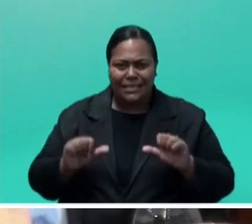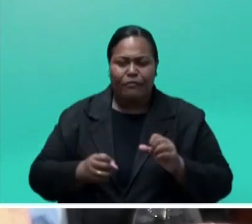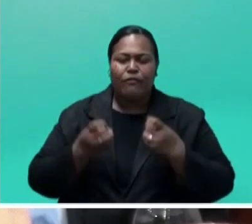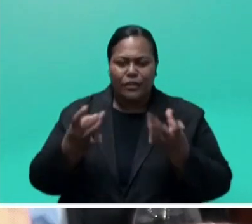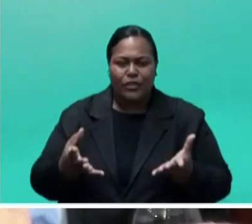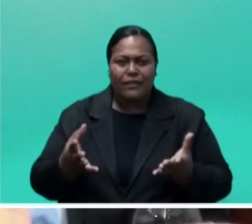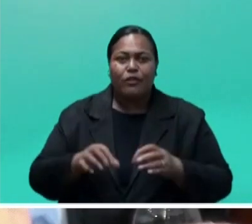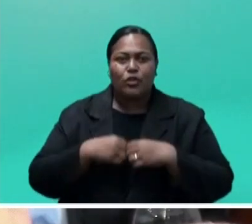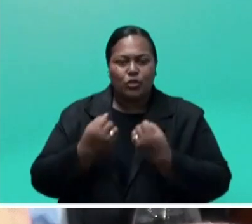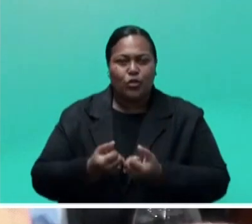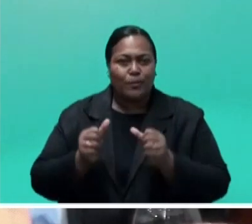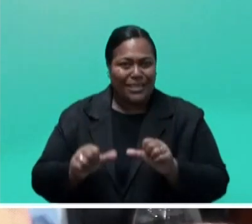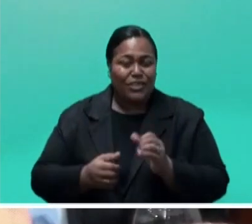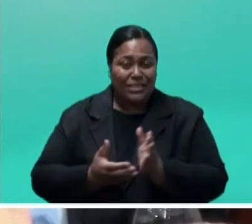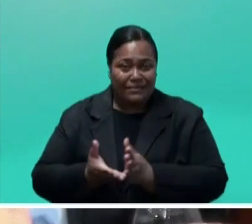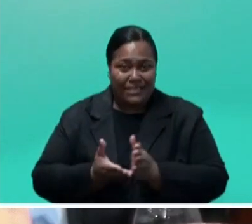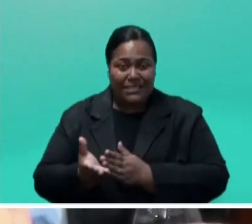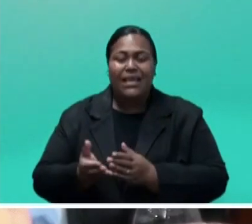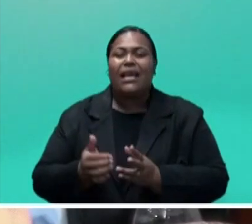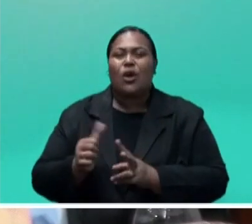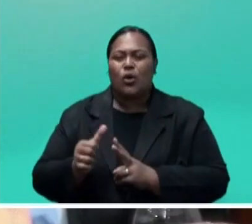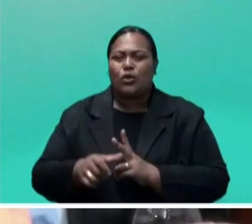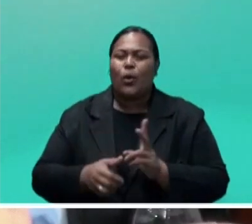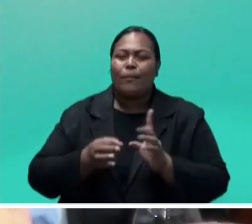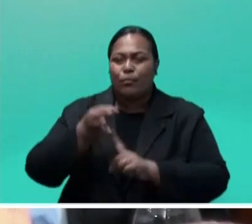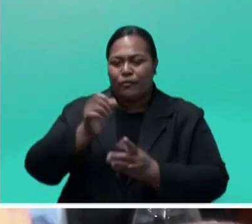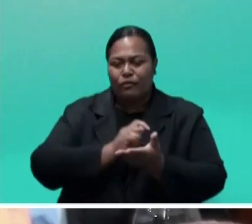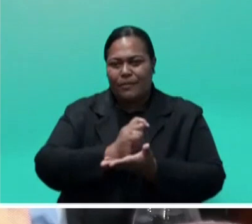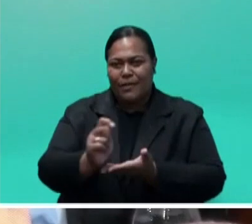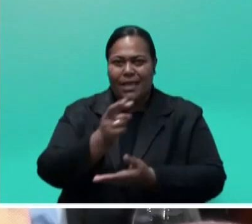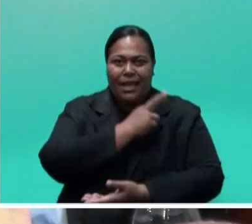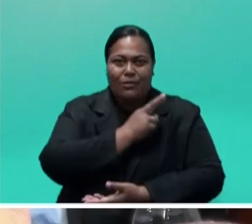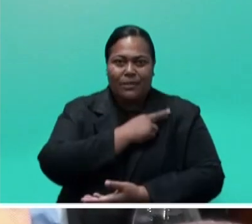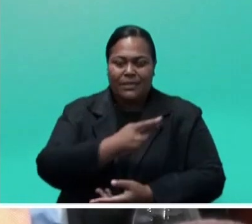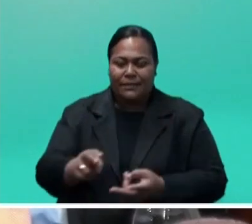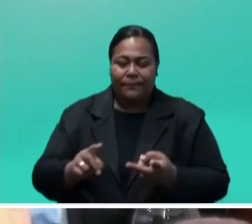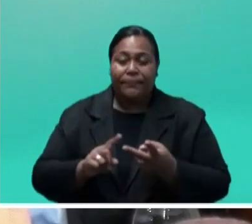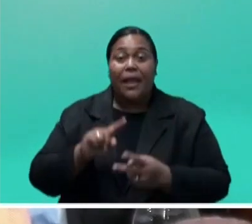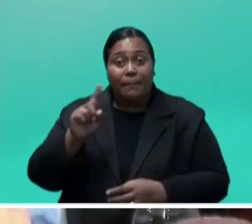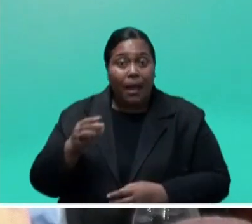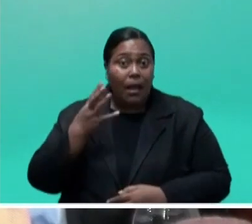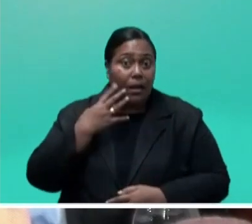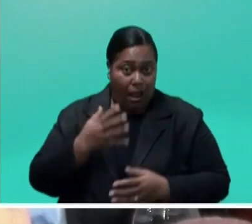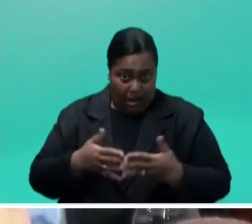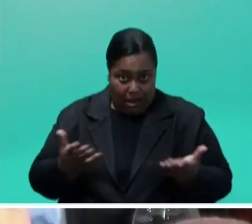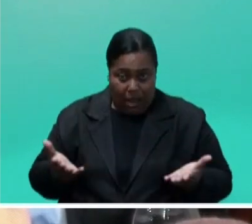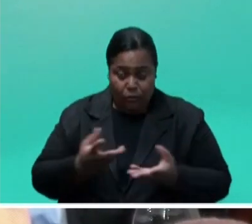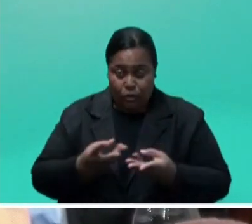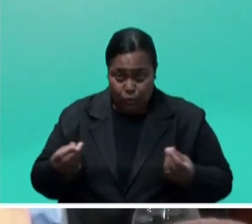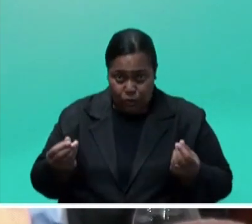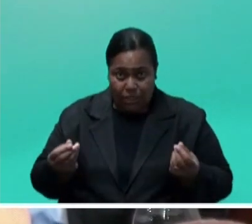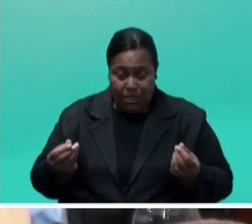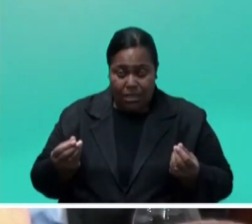services. And of course, improving transparency and accountability. However, while this solution represents